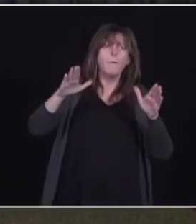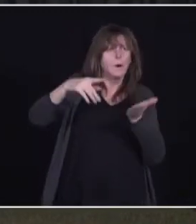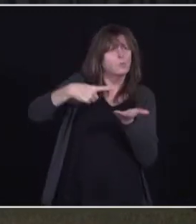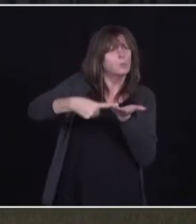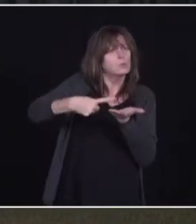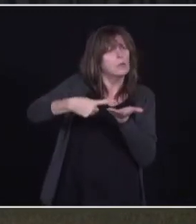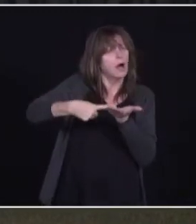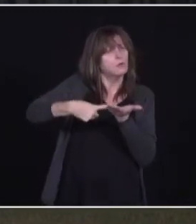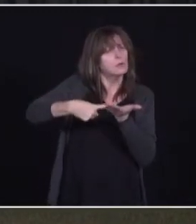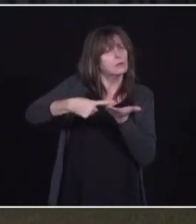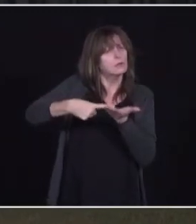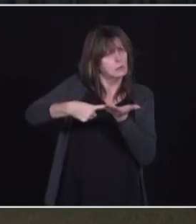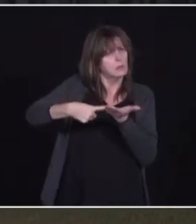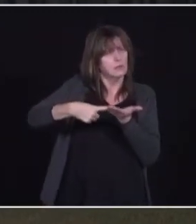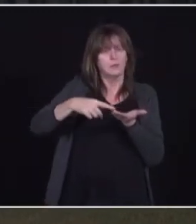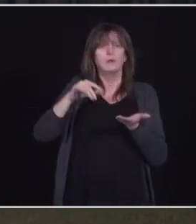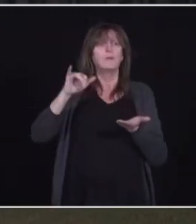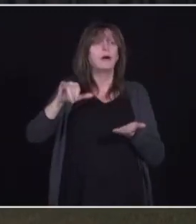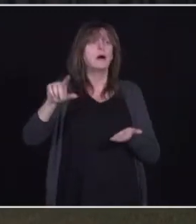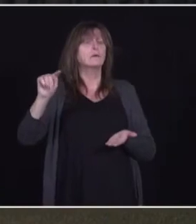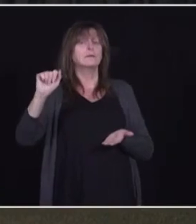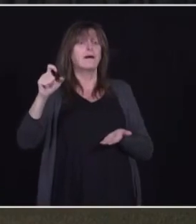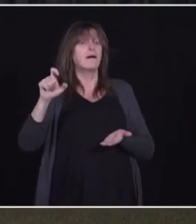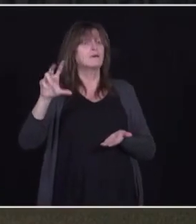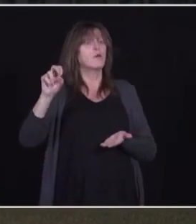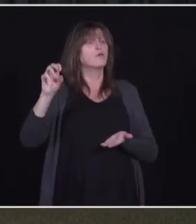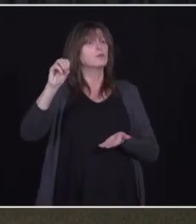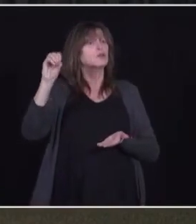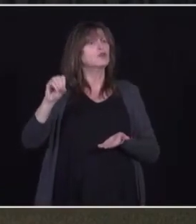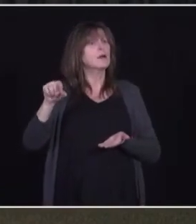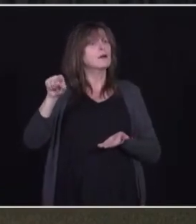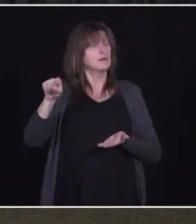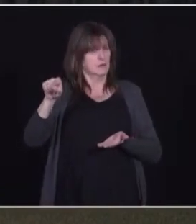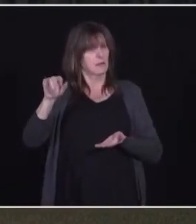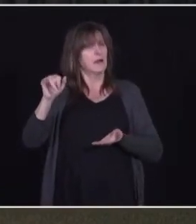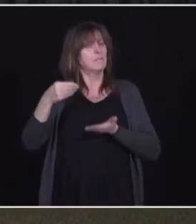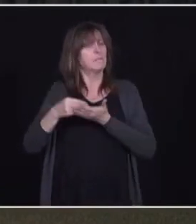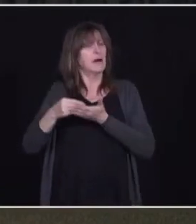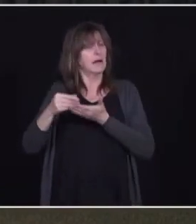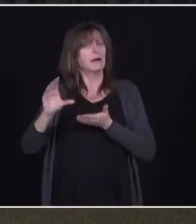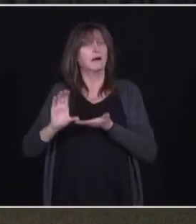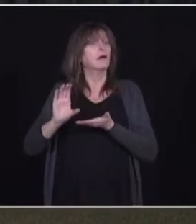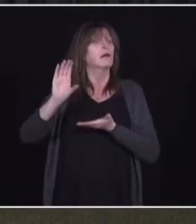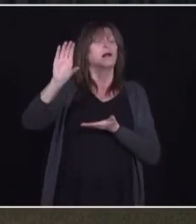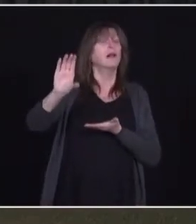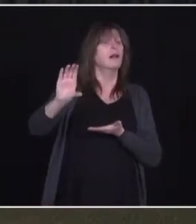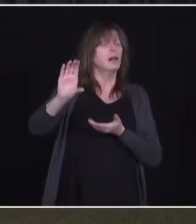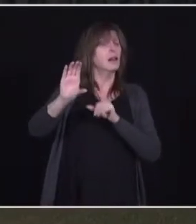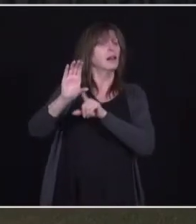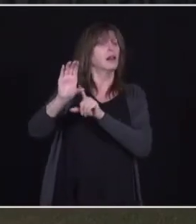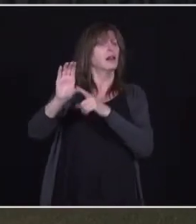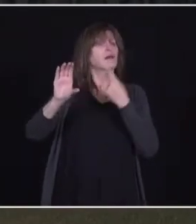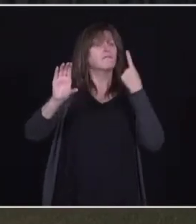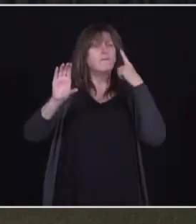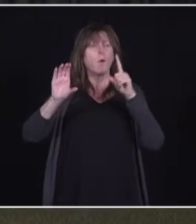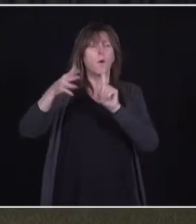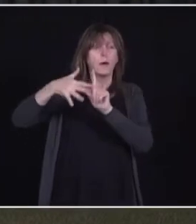billion into climate change programs. I want to ask you about the decision to say no to you